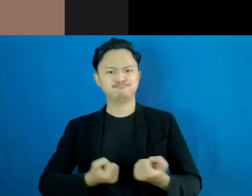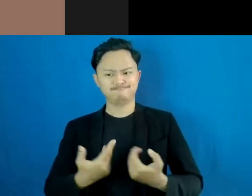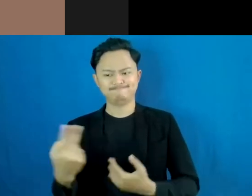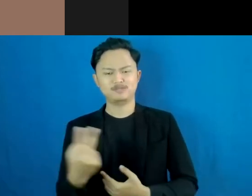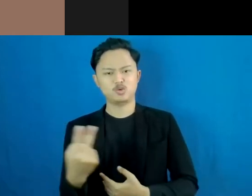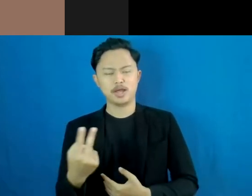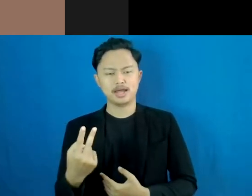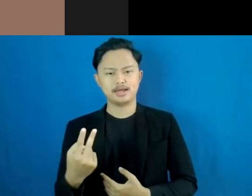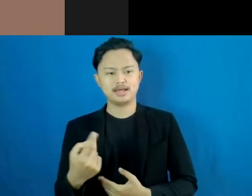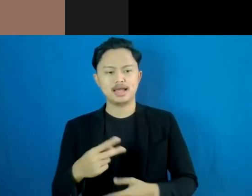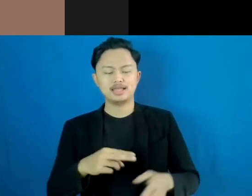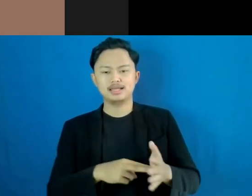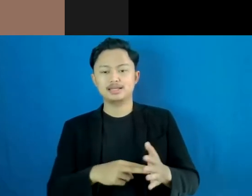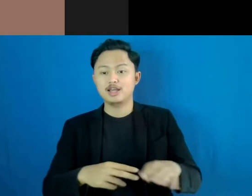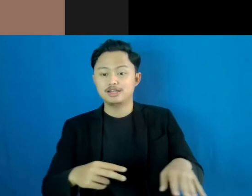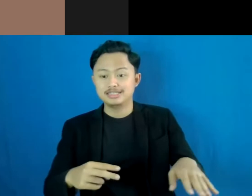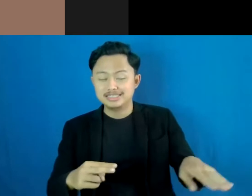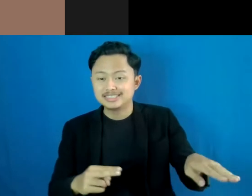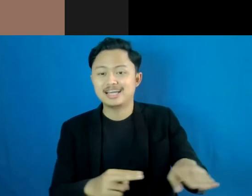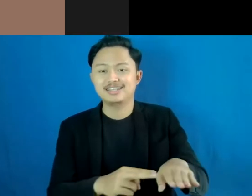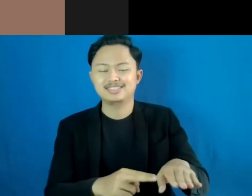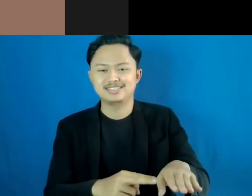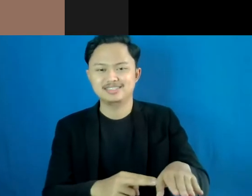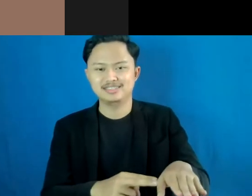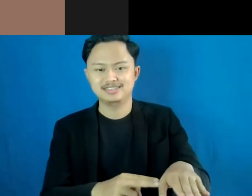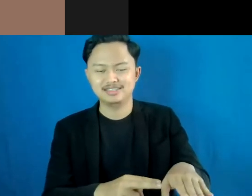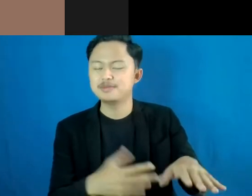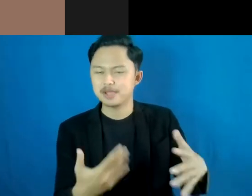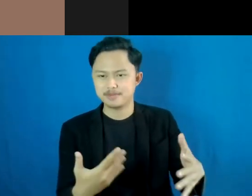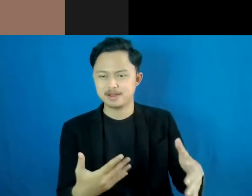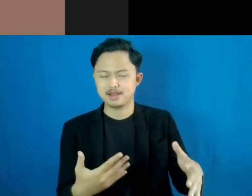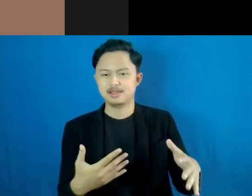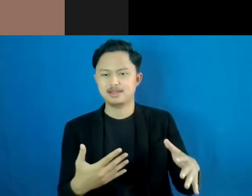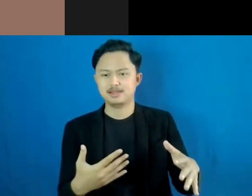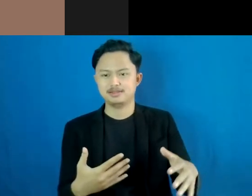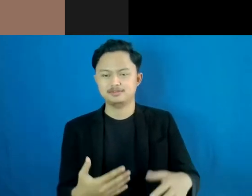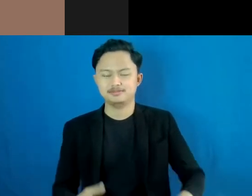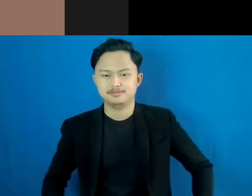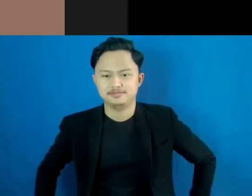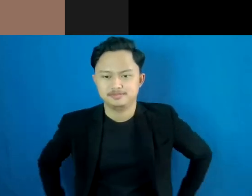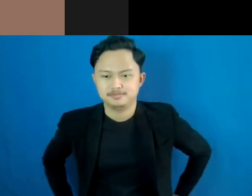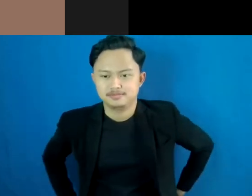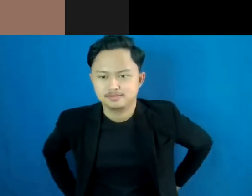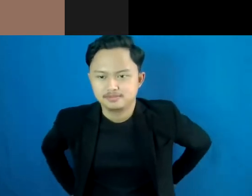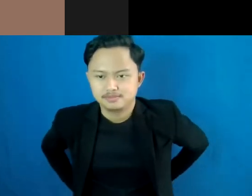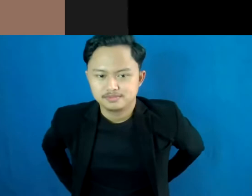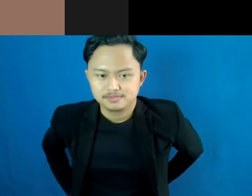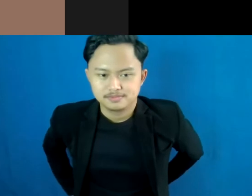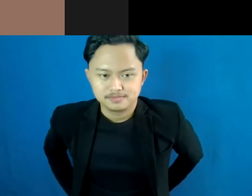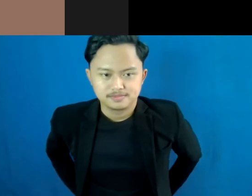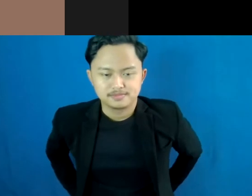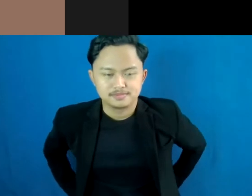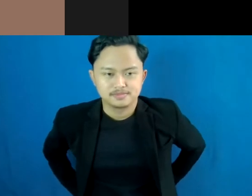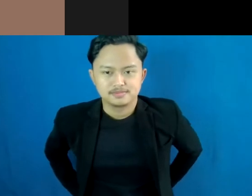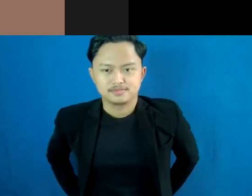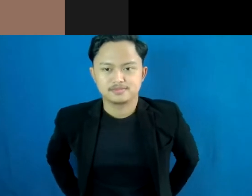the charging and discharge is a linear thing. So when these drivers are always attentive to